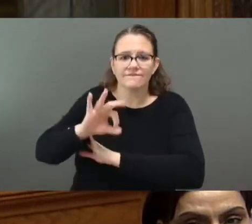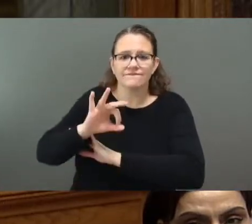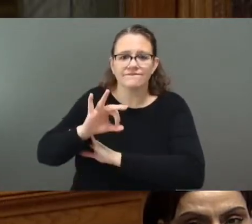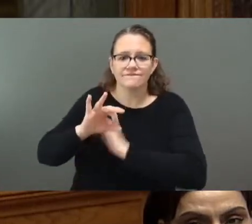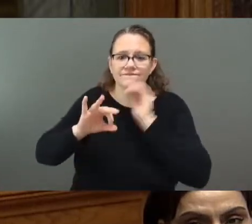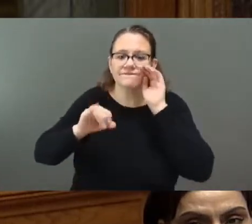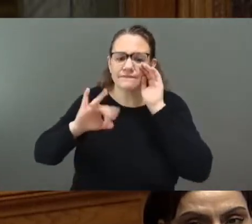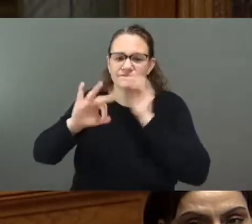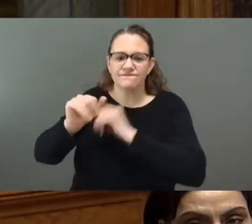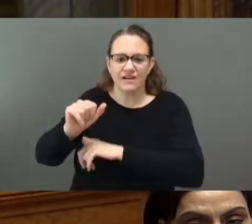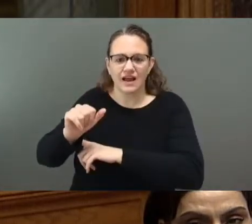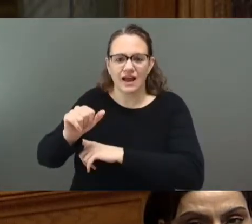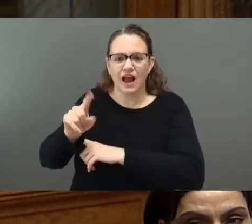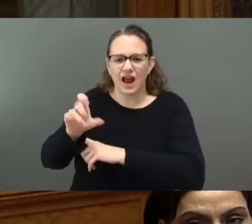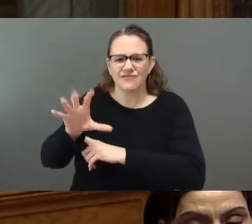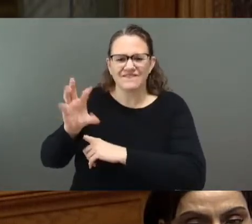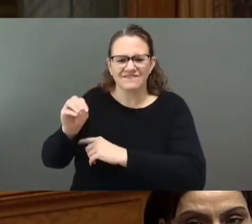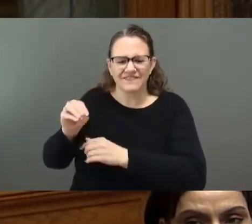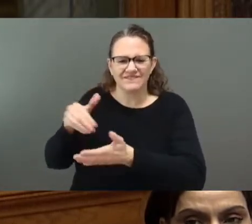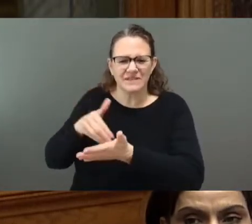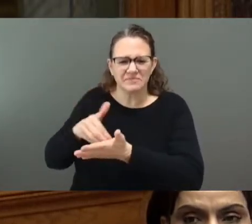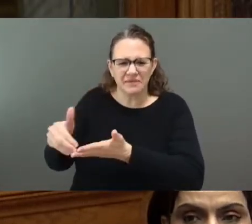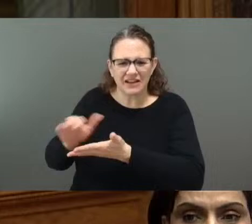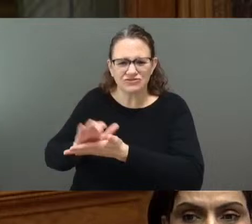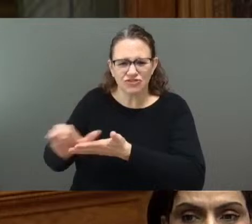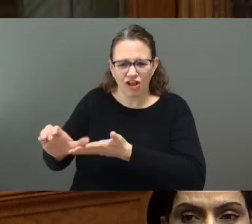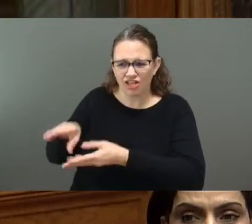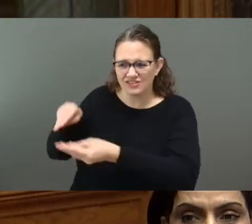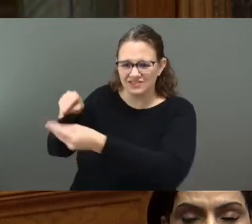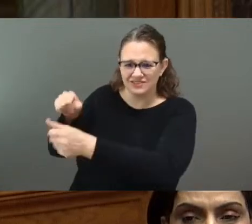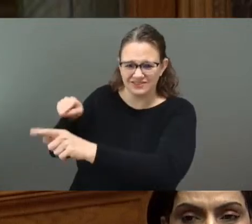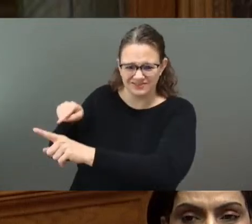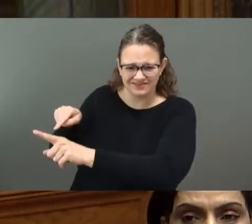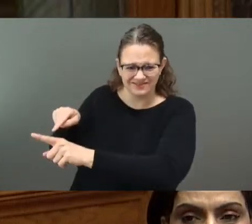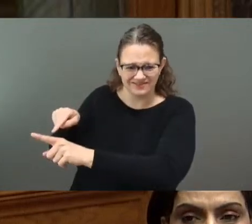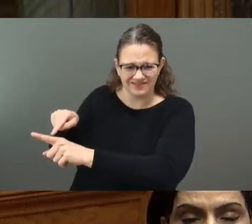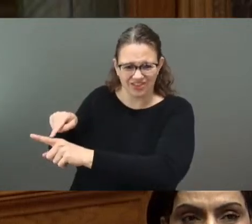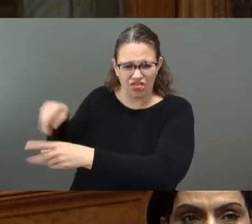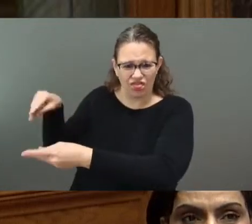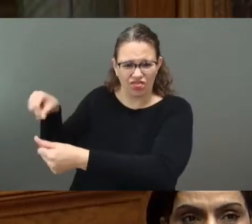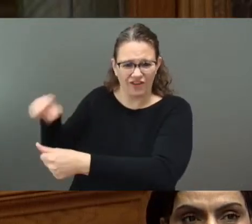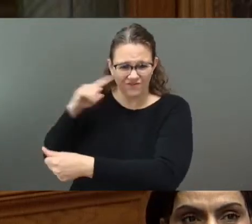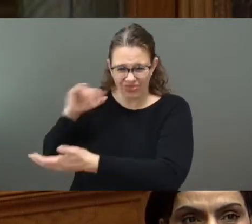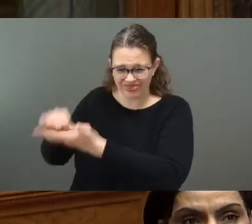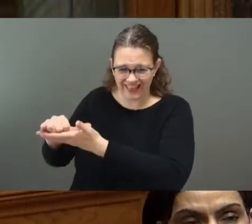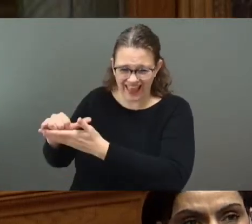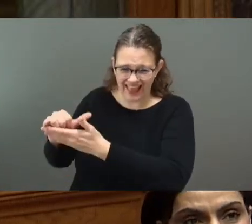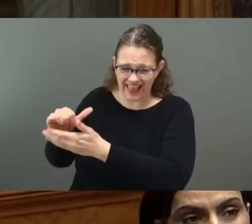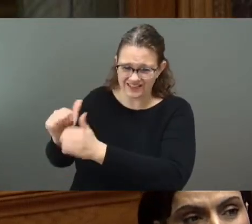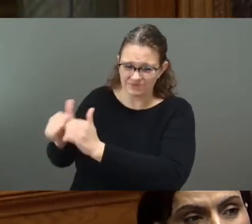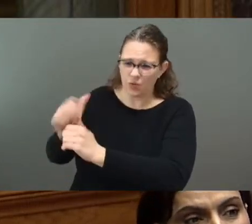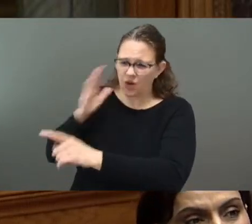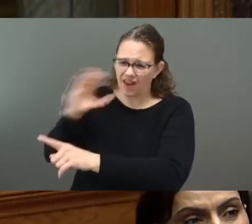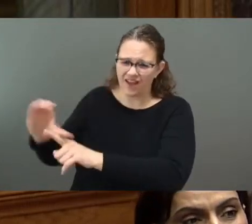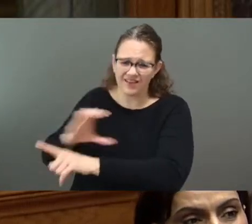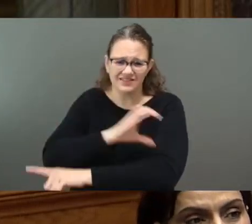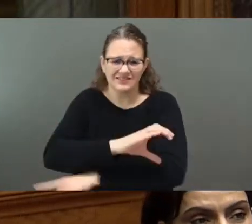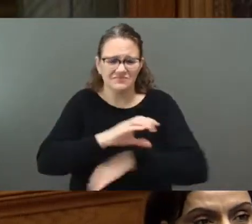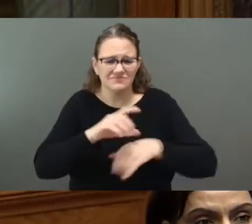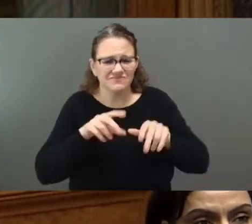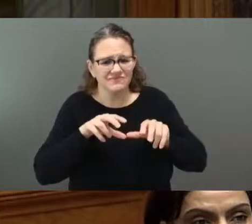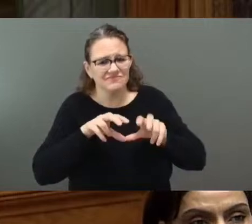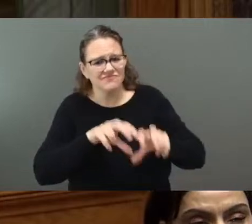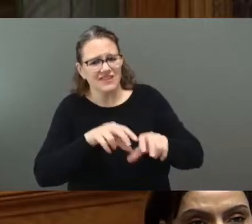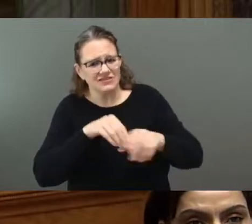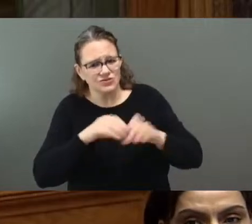to offset the cost of inflation in our public education system, Mr. Speaker, something that school districts across the province have been